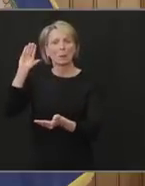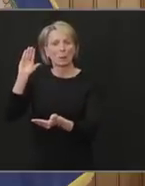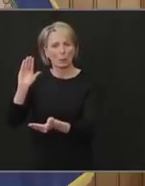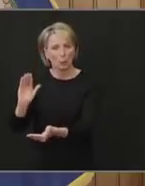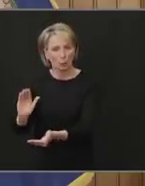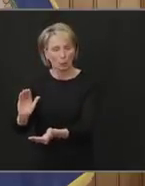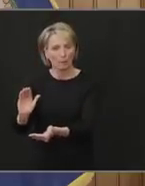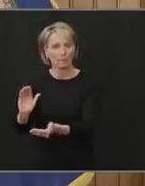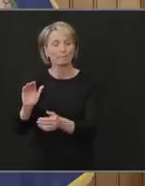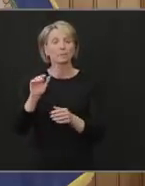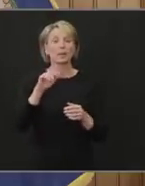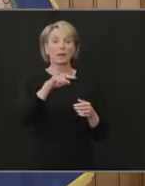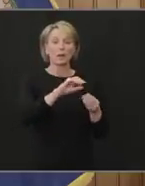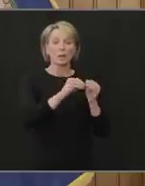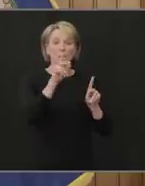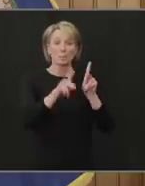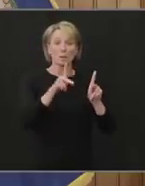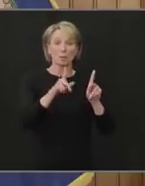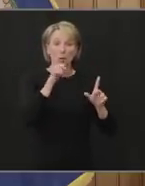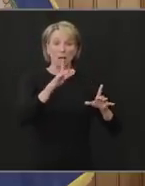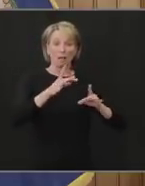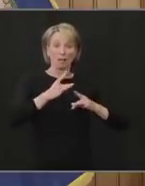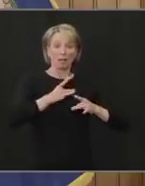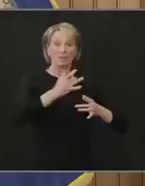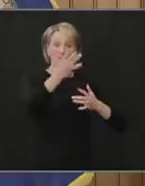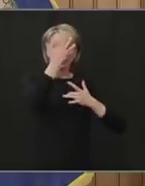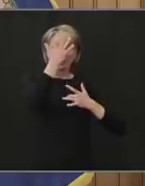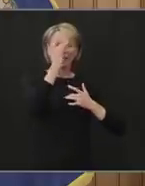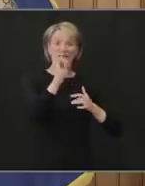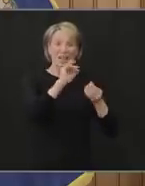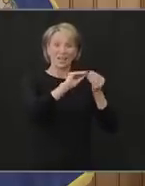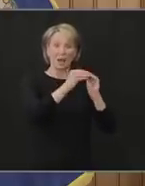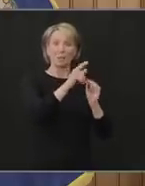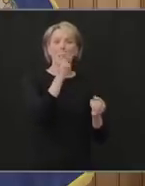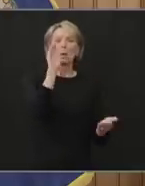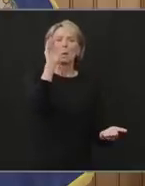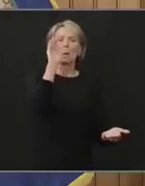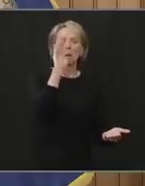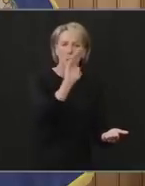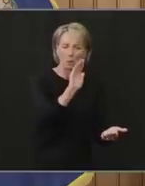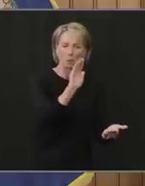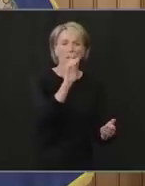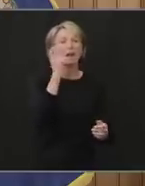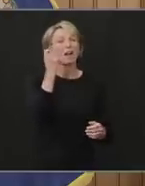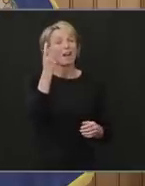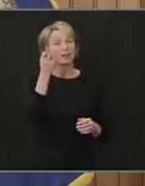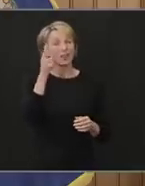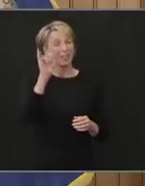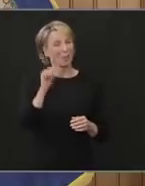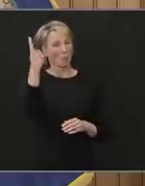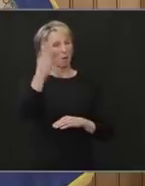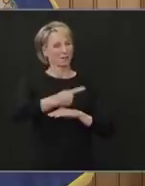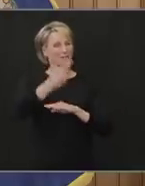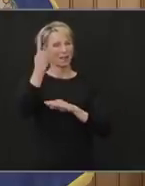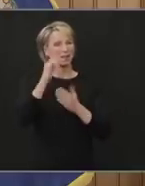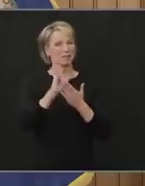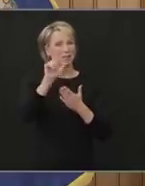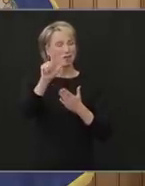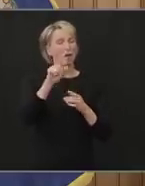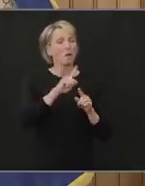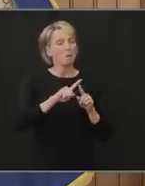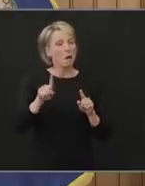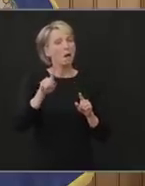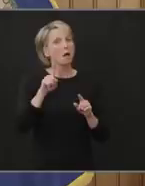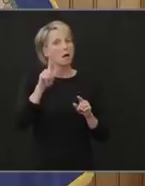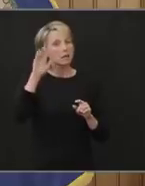are infected went down a little bit. I don't think you can make very much from a one-day sample, by the way, but it is indicative